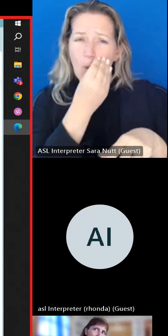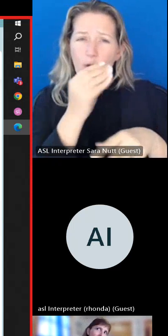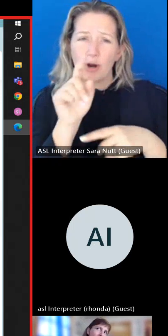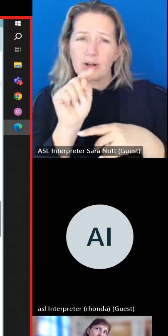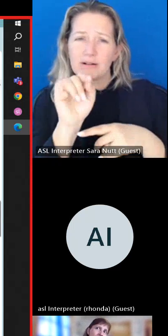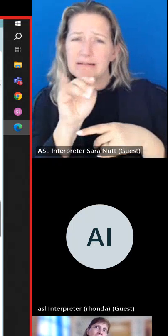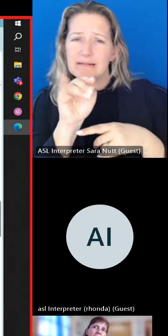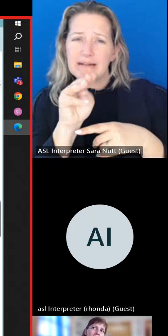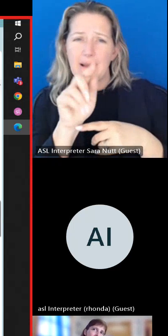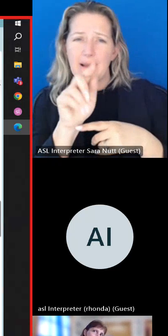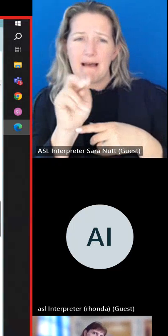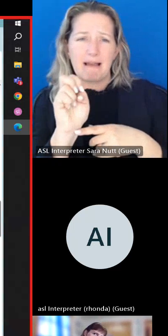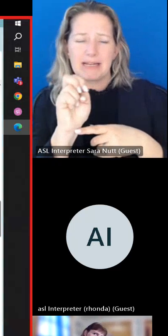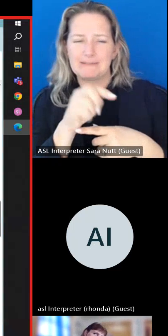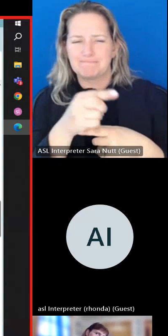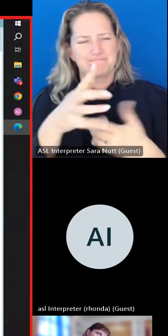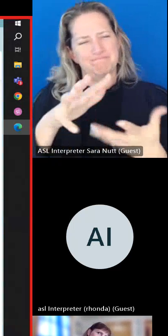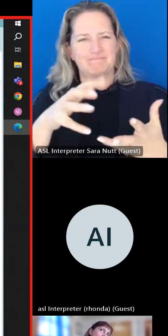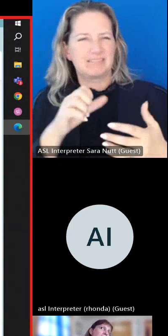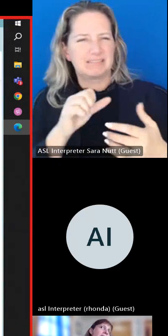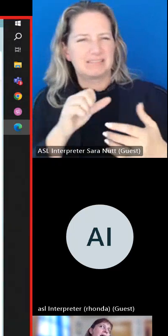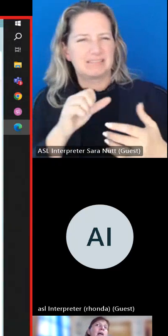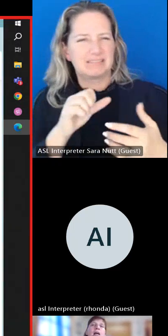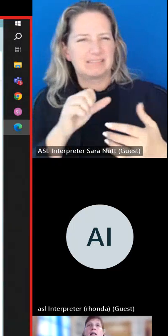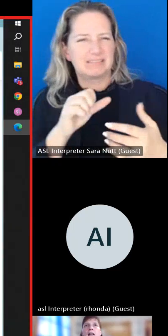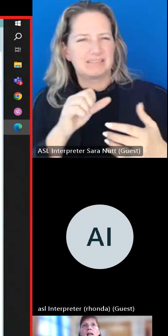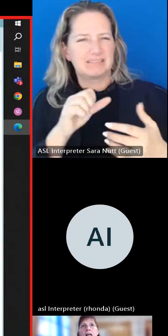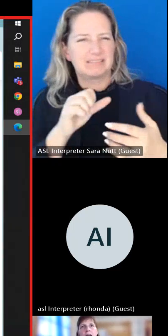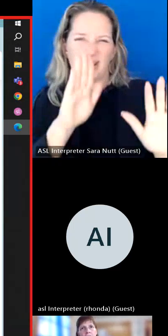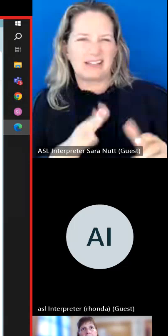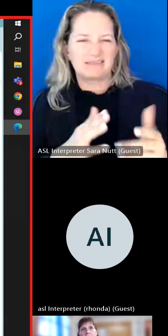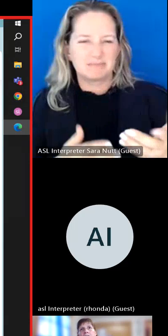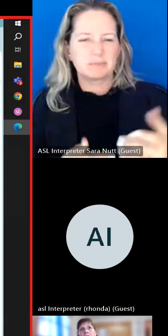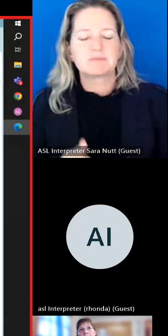idea. Here's another one,